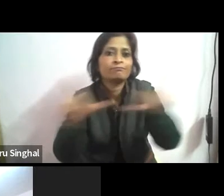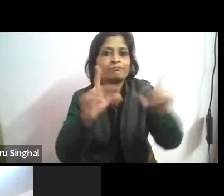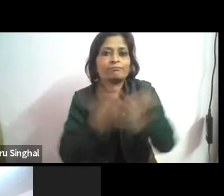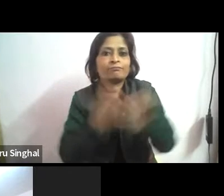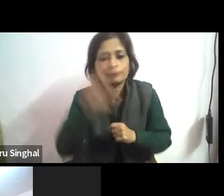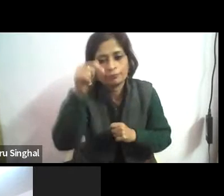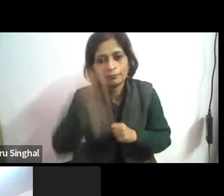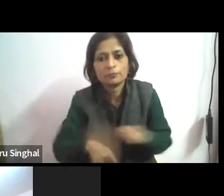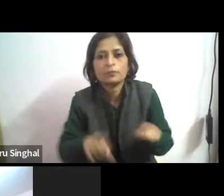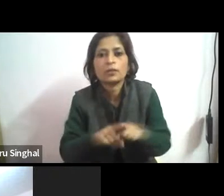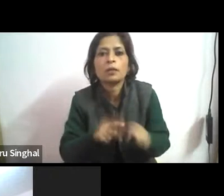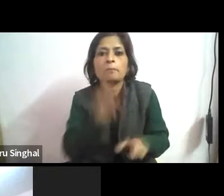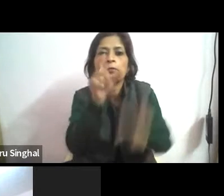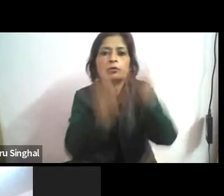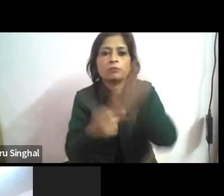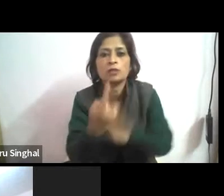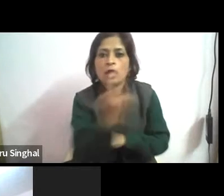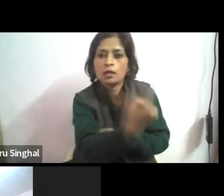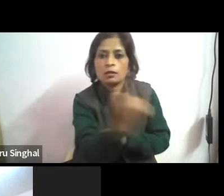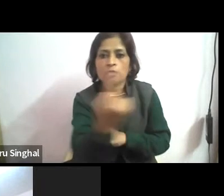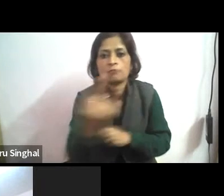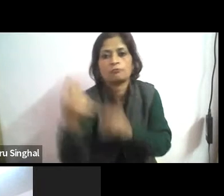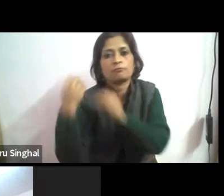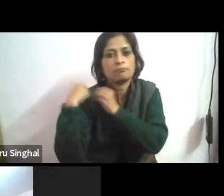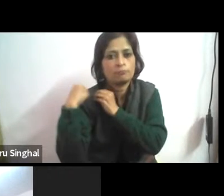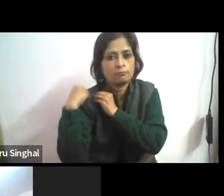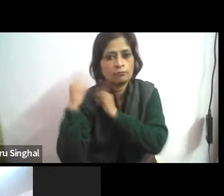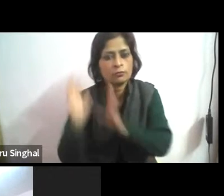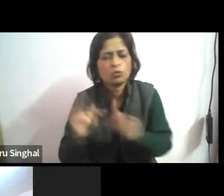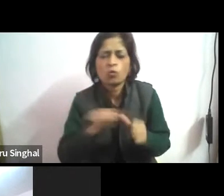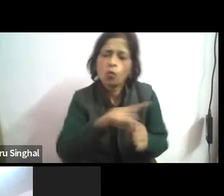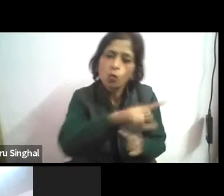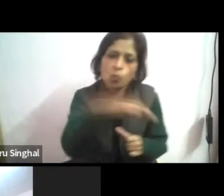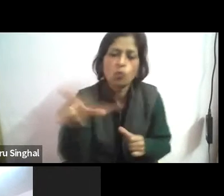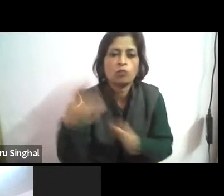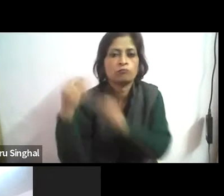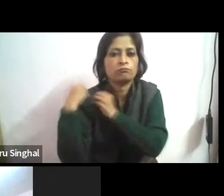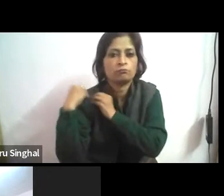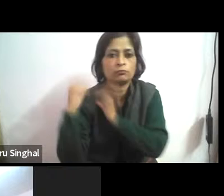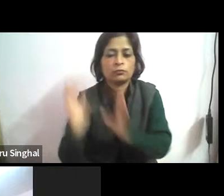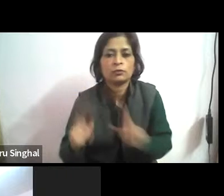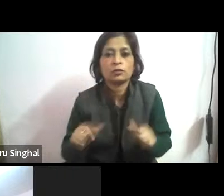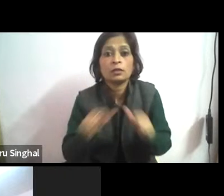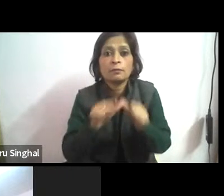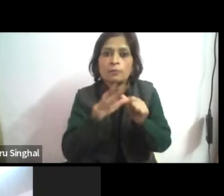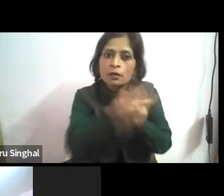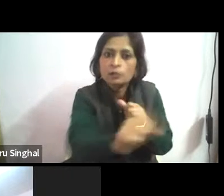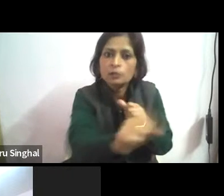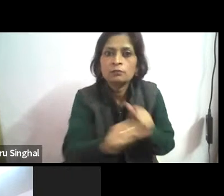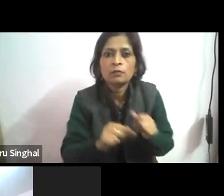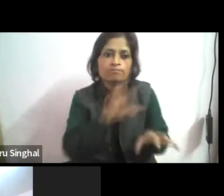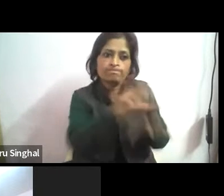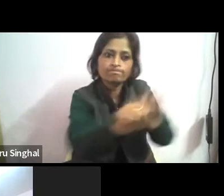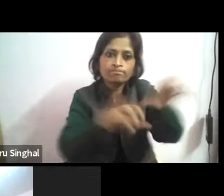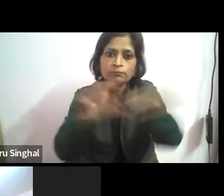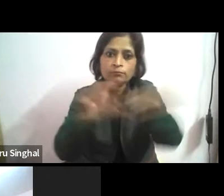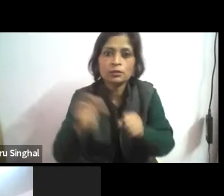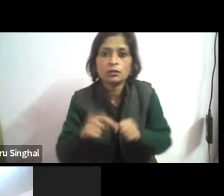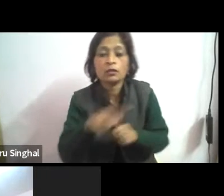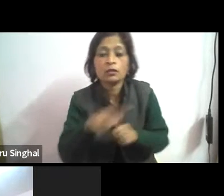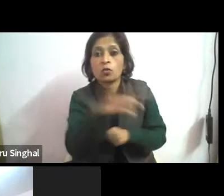is the personal social responsibility of each of us to reach out to our children, respect our